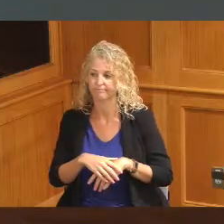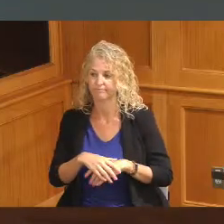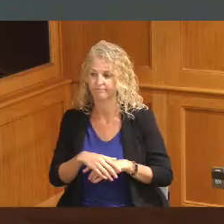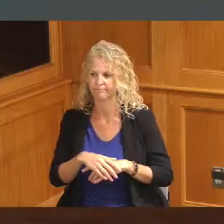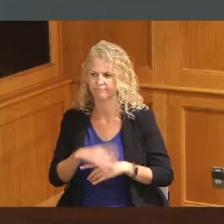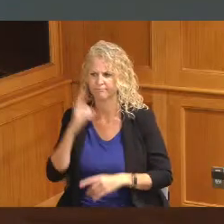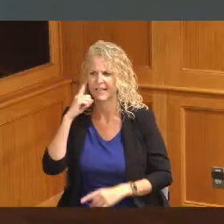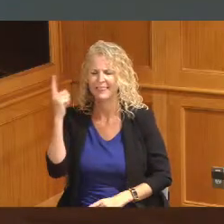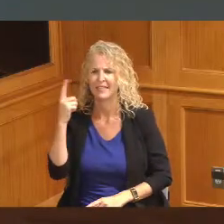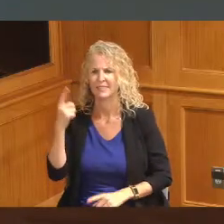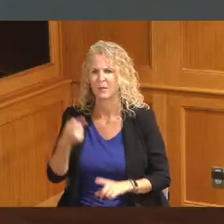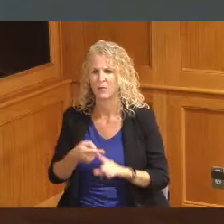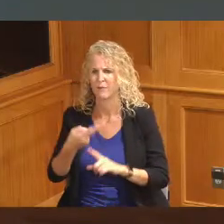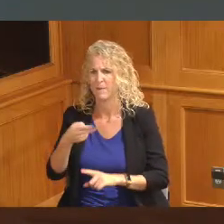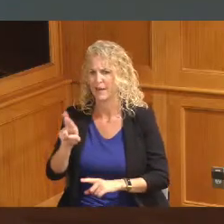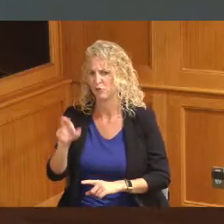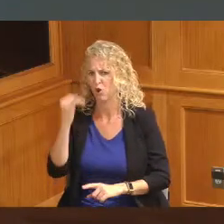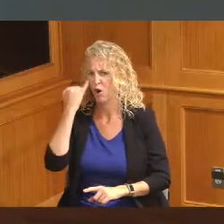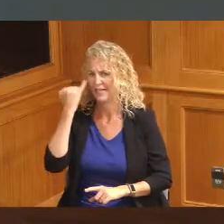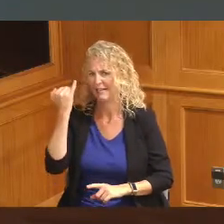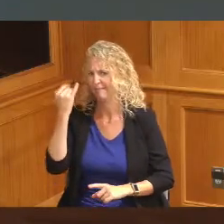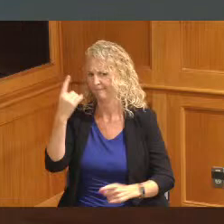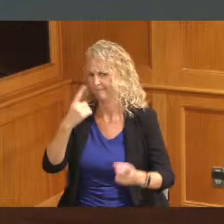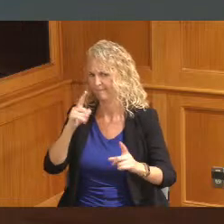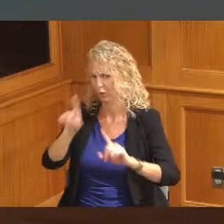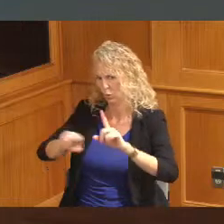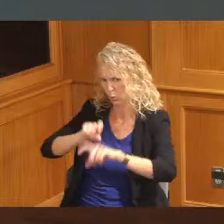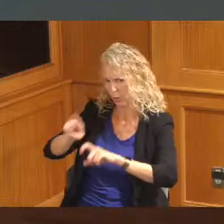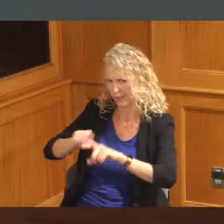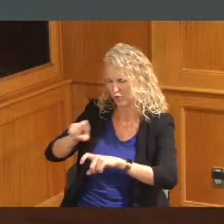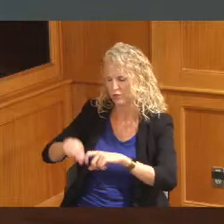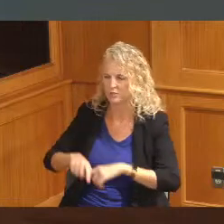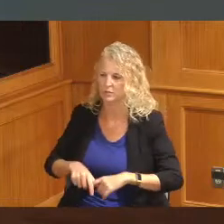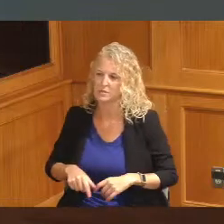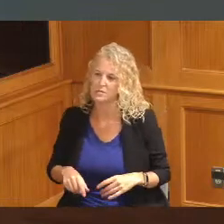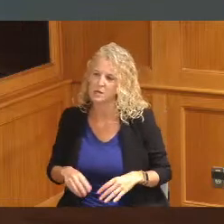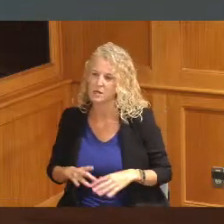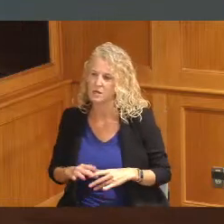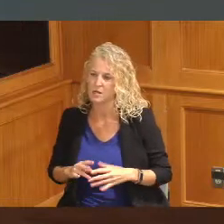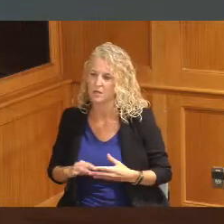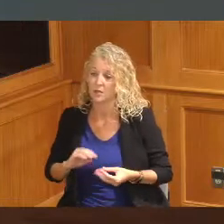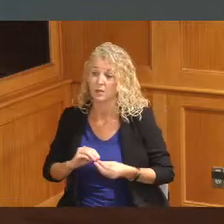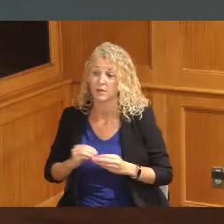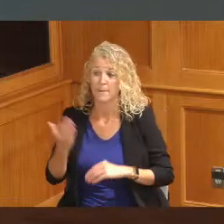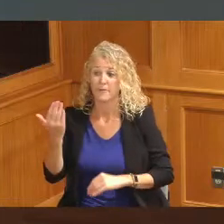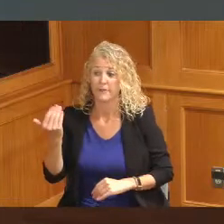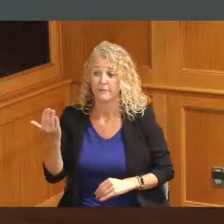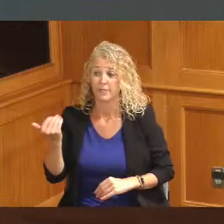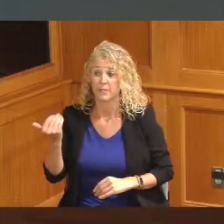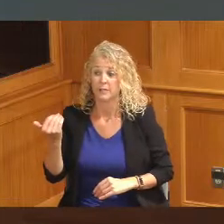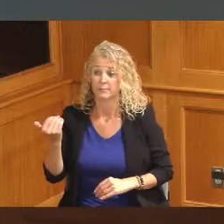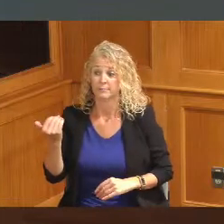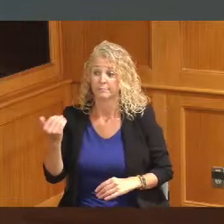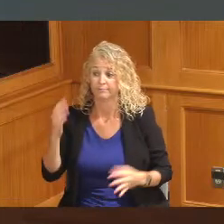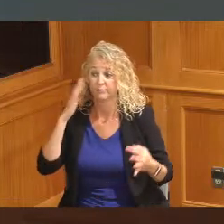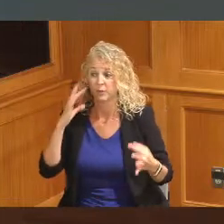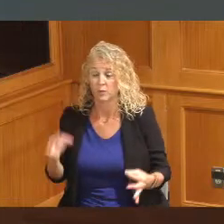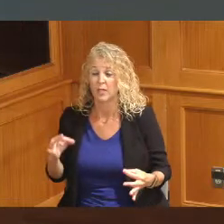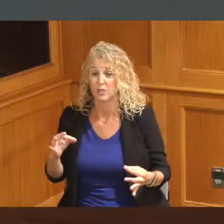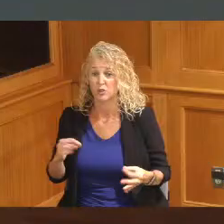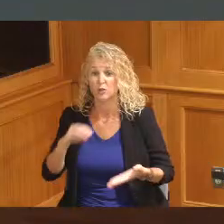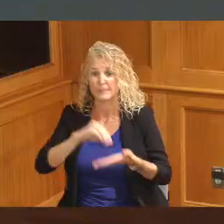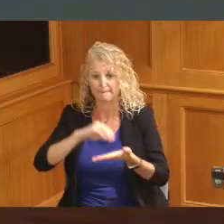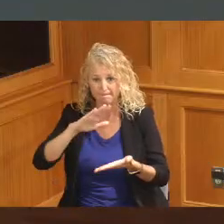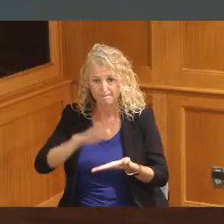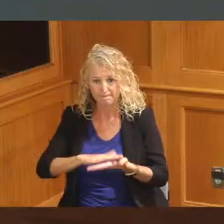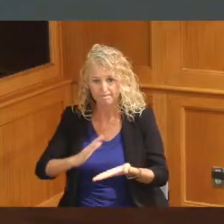a representative from HR here who can go into further detail if the board so desires. Item 15 is a resolution